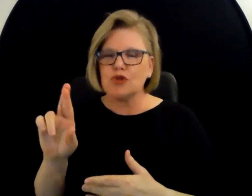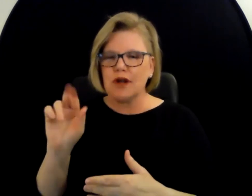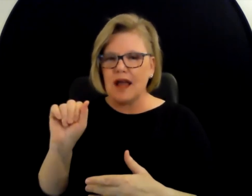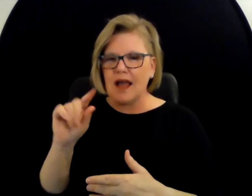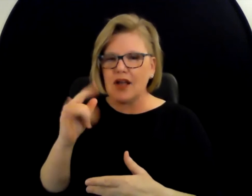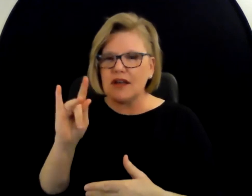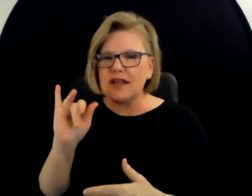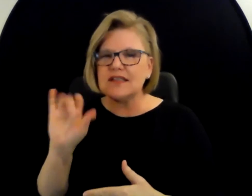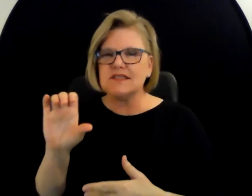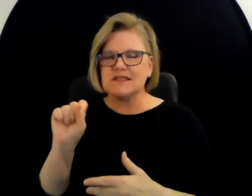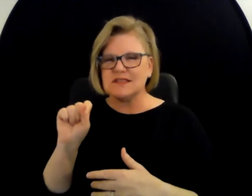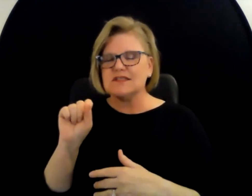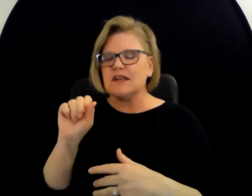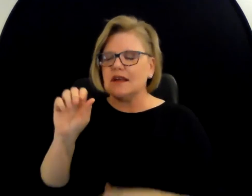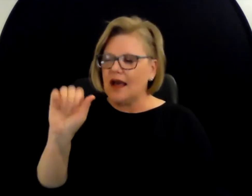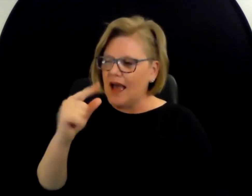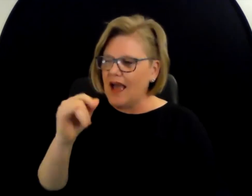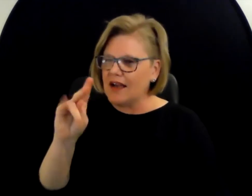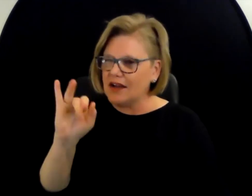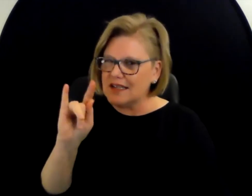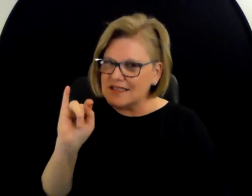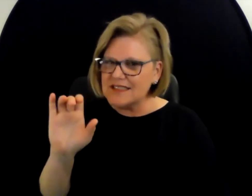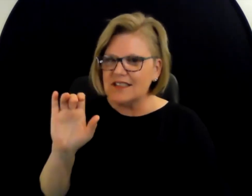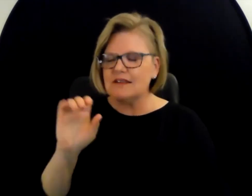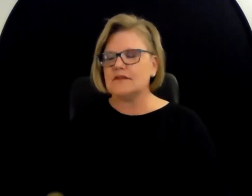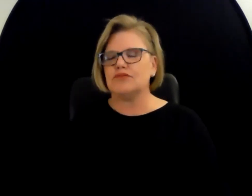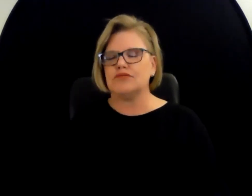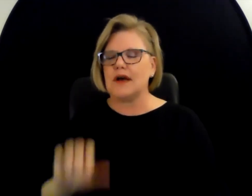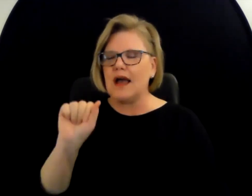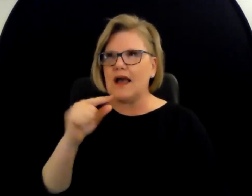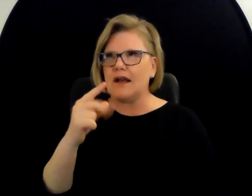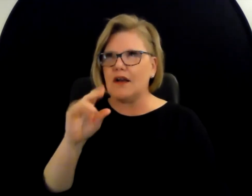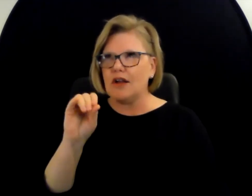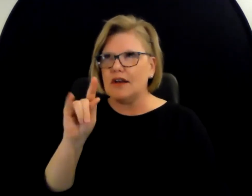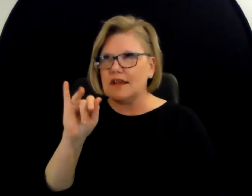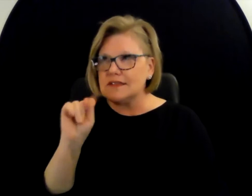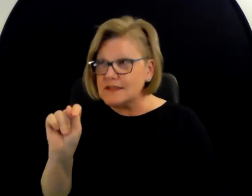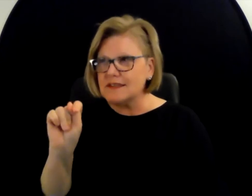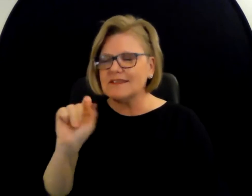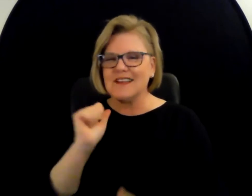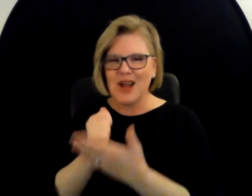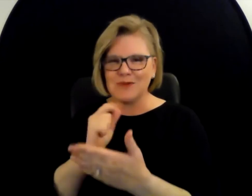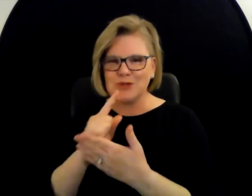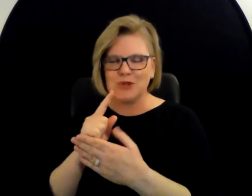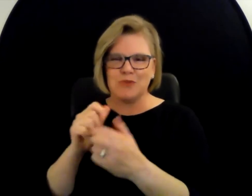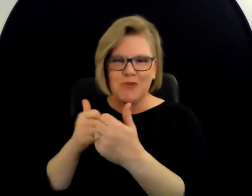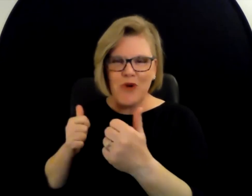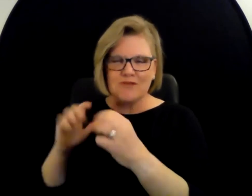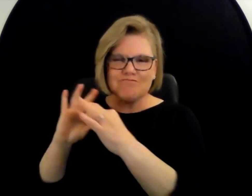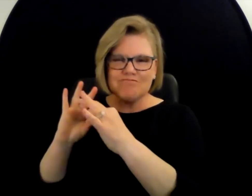to a certain degree to help with the cravings and withdrawal and not cause intoxication. It also